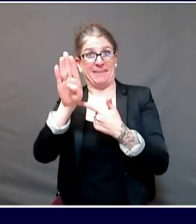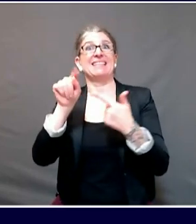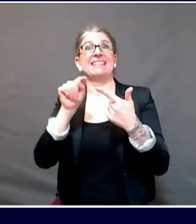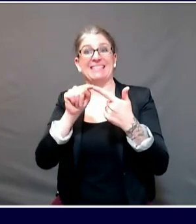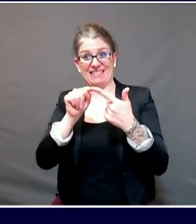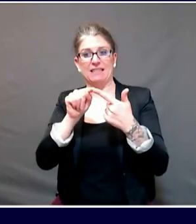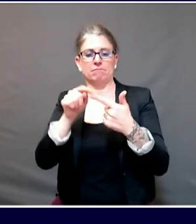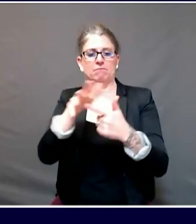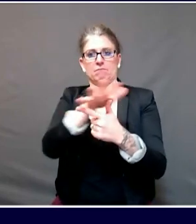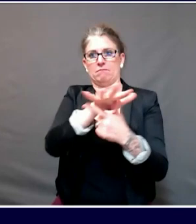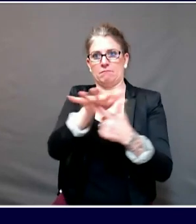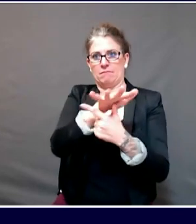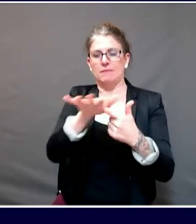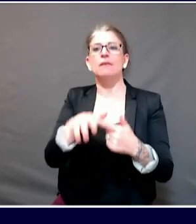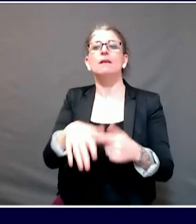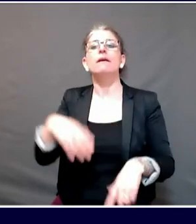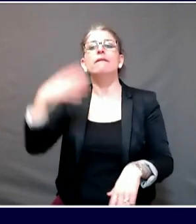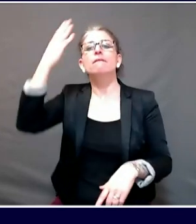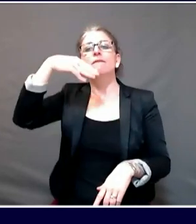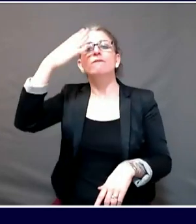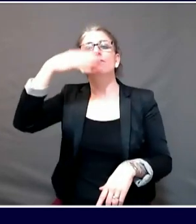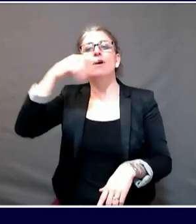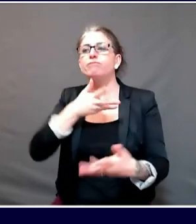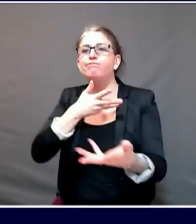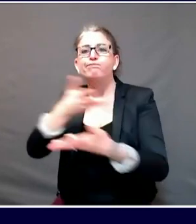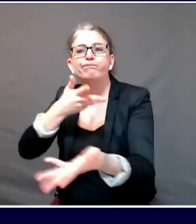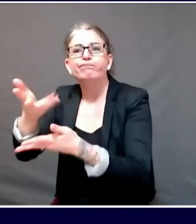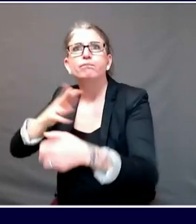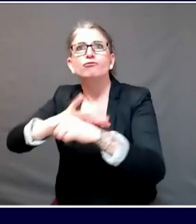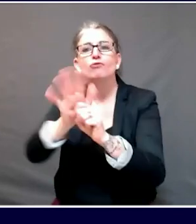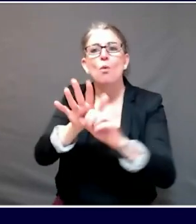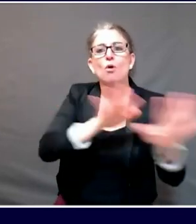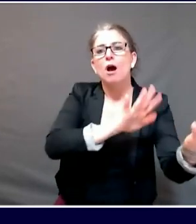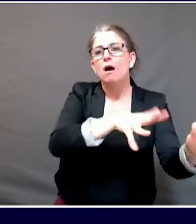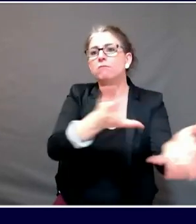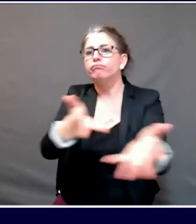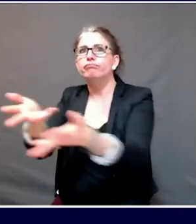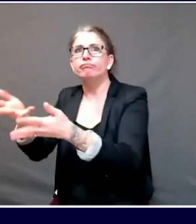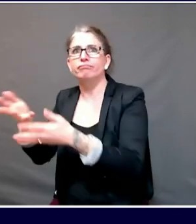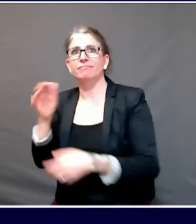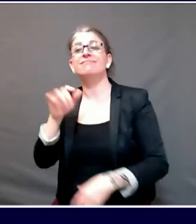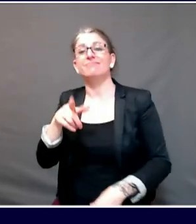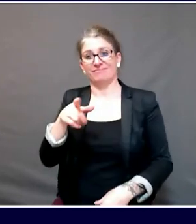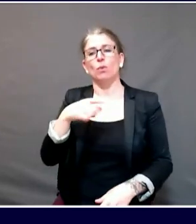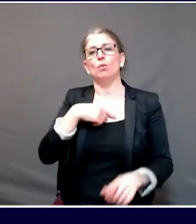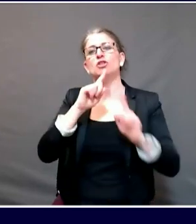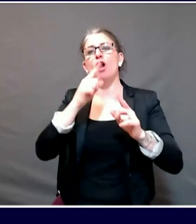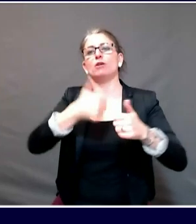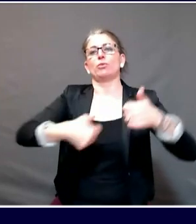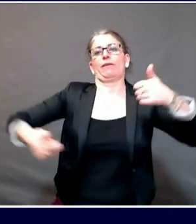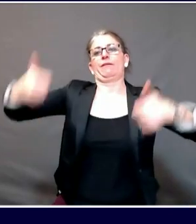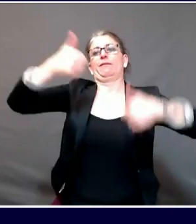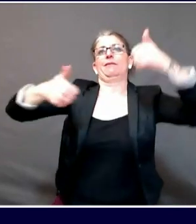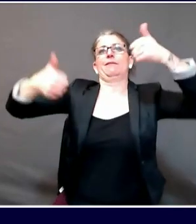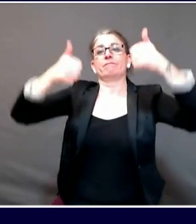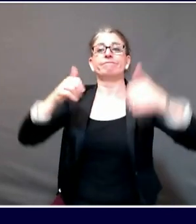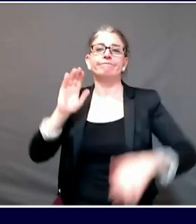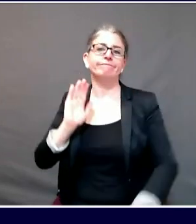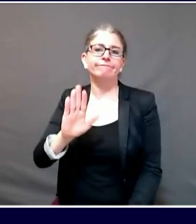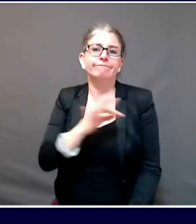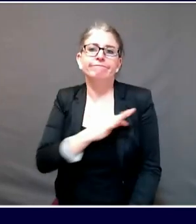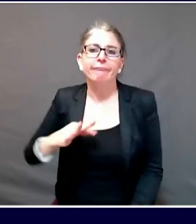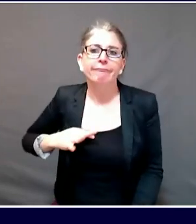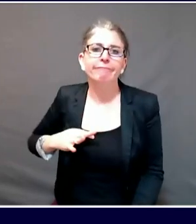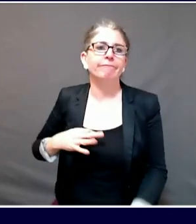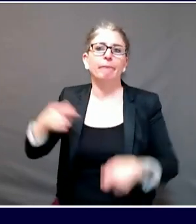their employers to notify employees that their place in line is ready to go. Group 1C or